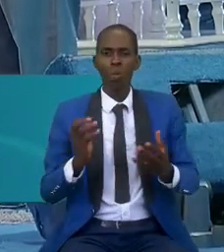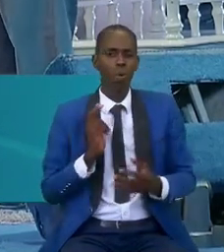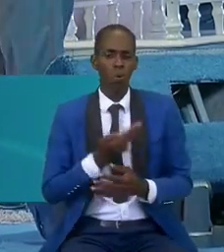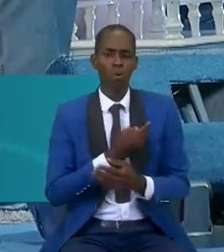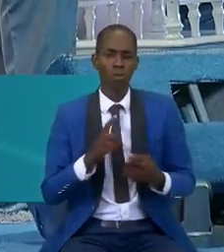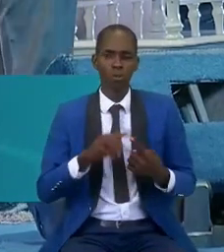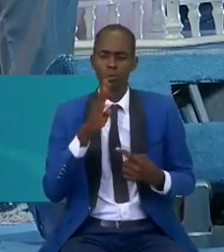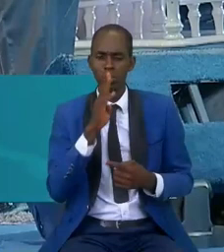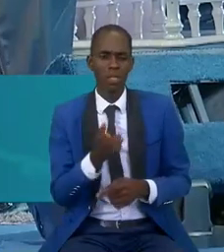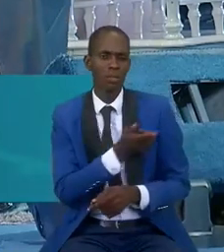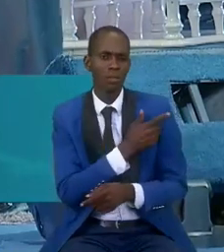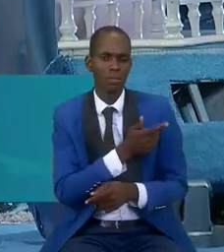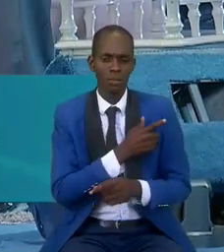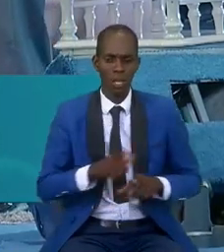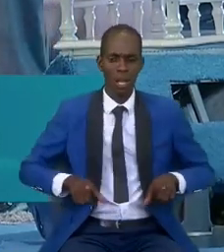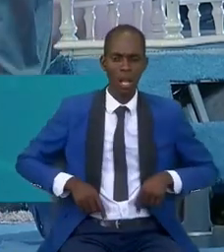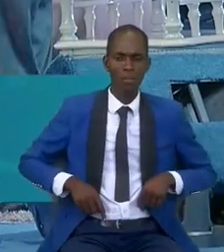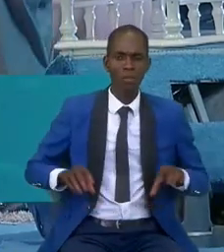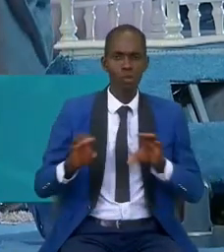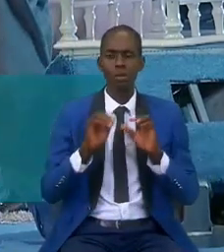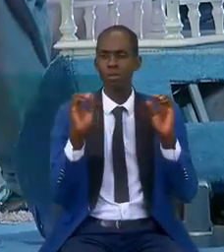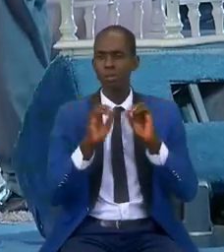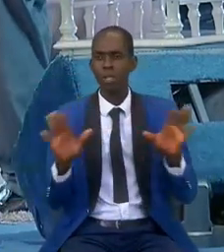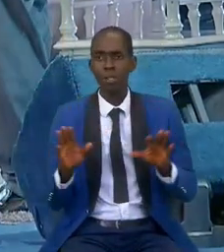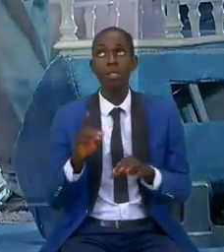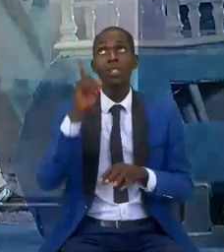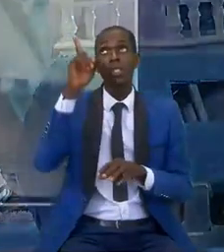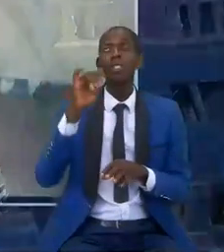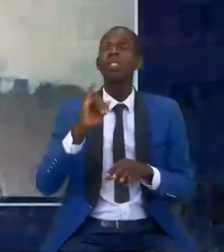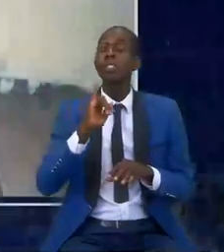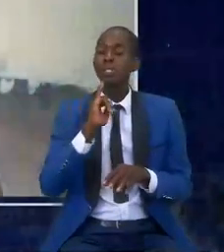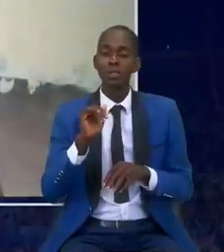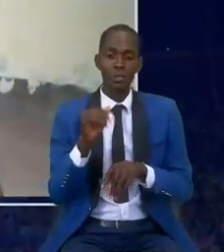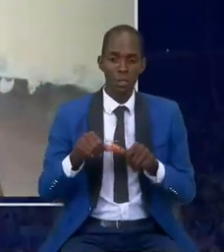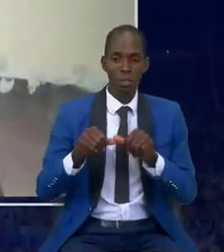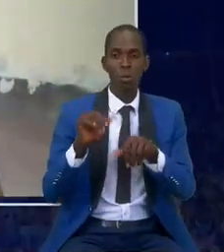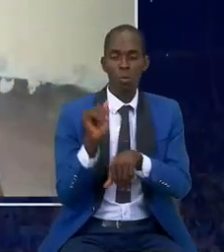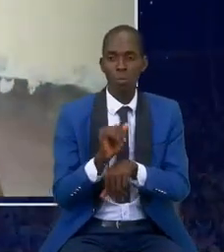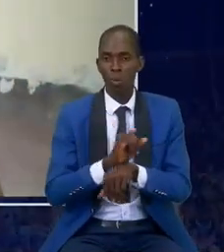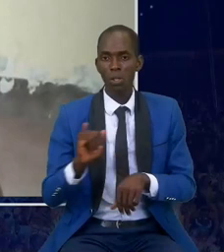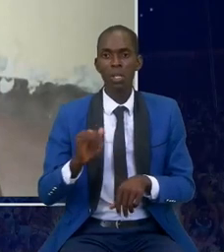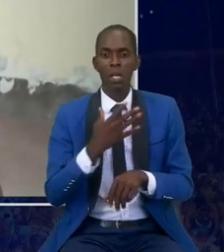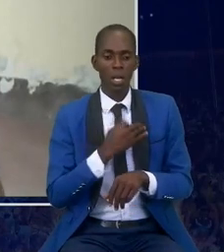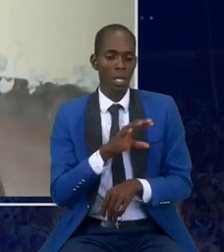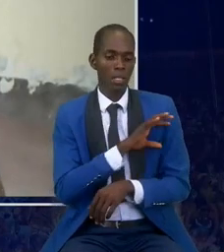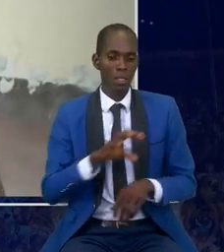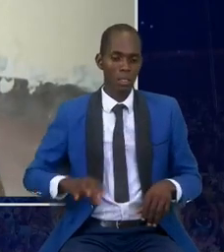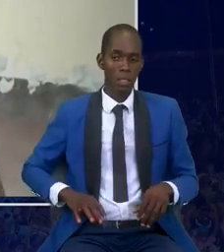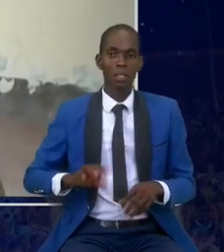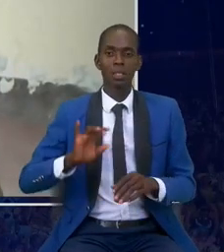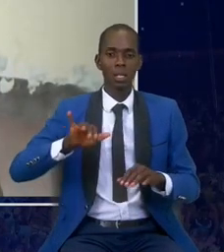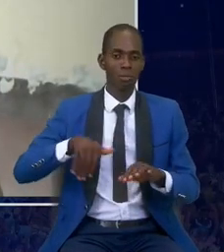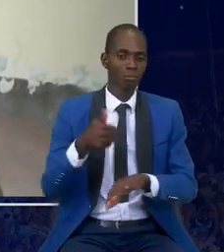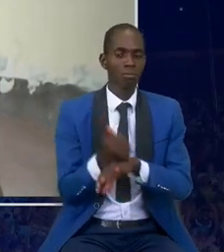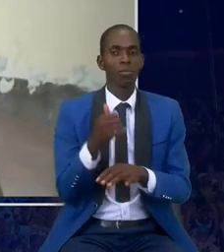also still working on cries confirmed it and said my father walketh he is at you and I